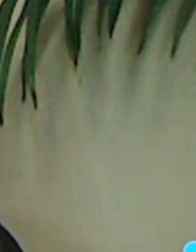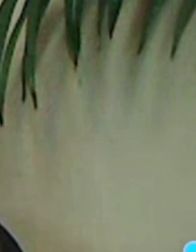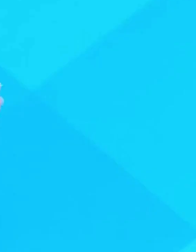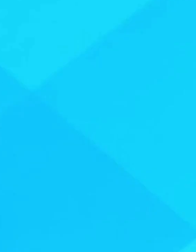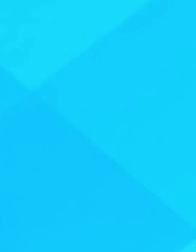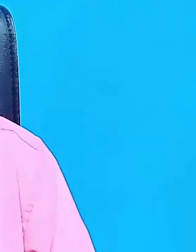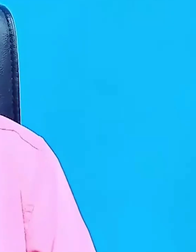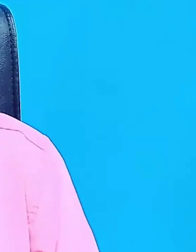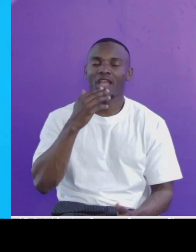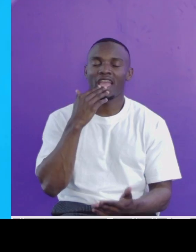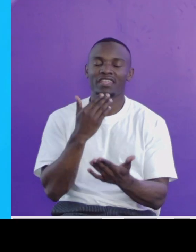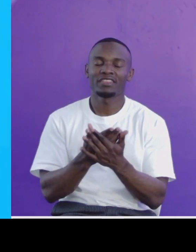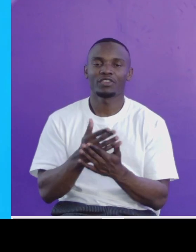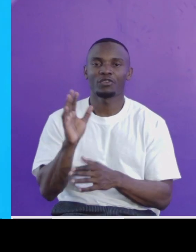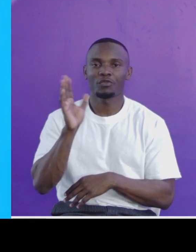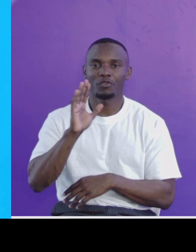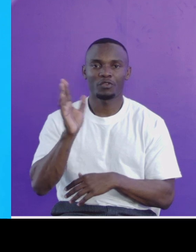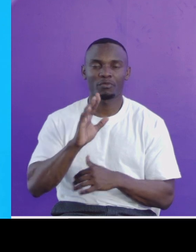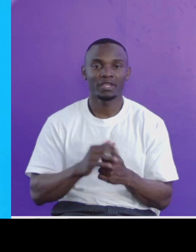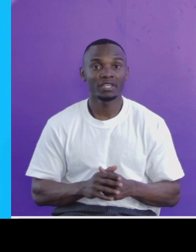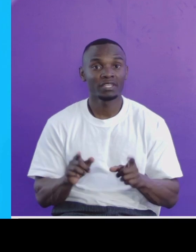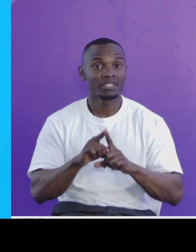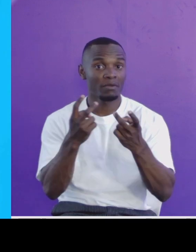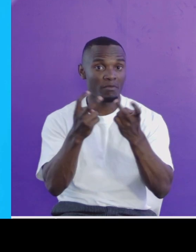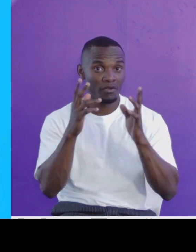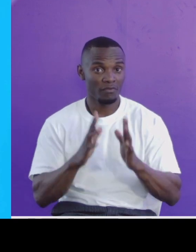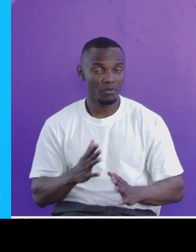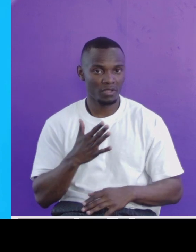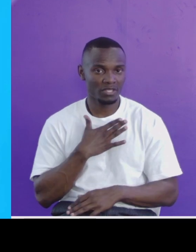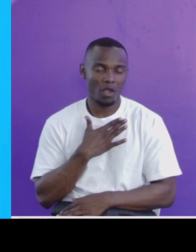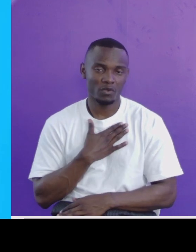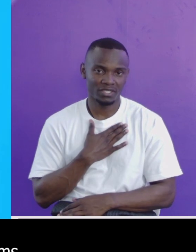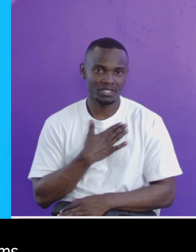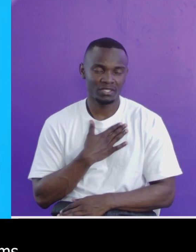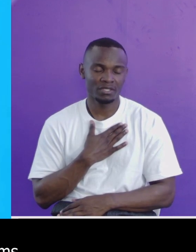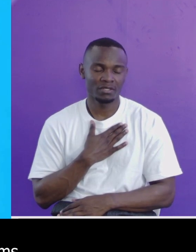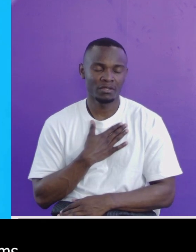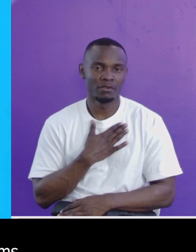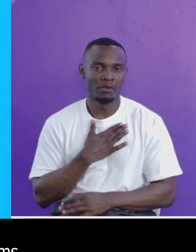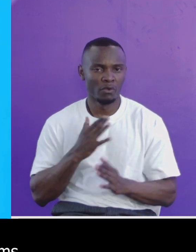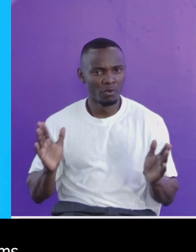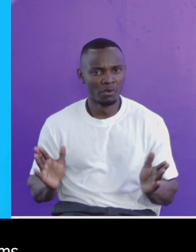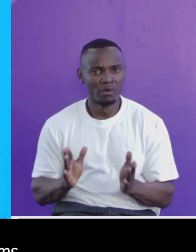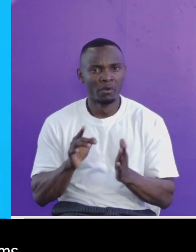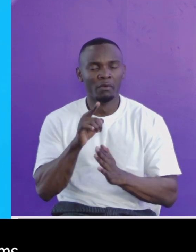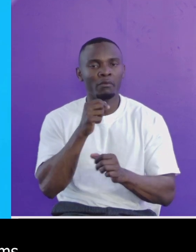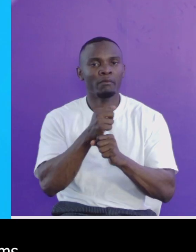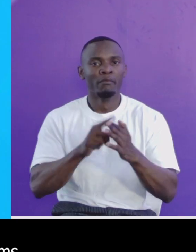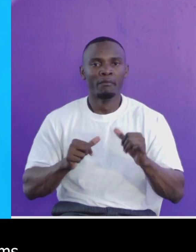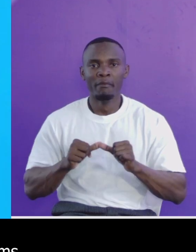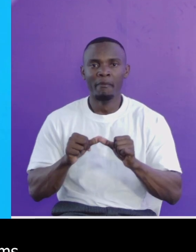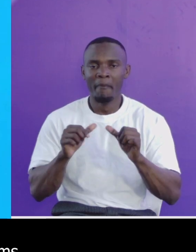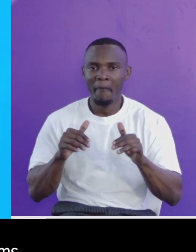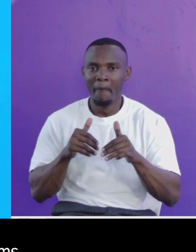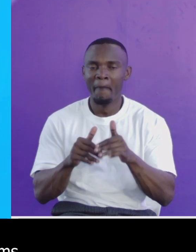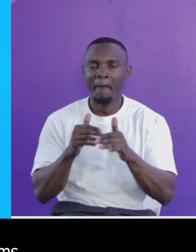Okay, thank you so much. Bye bye. And to our audience, we urge you to continue following us on our